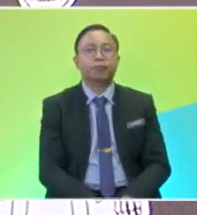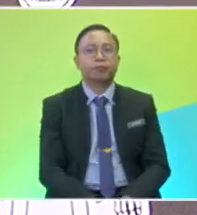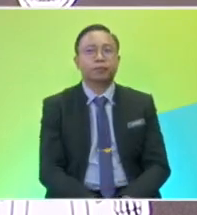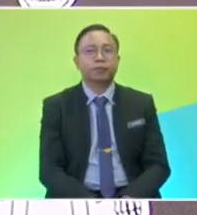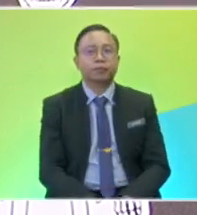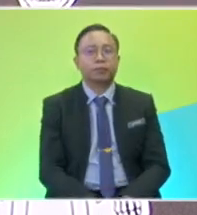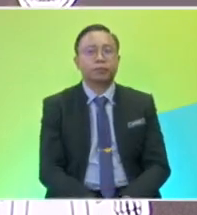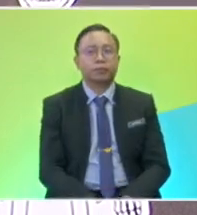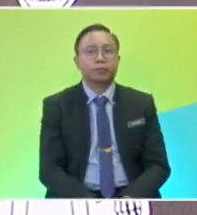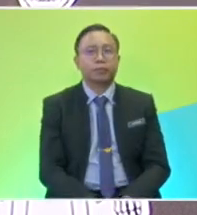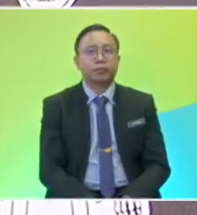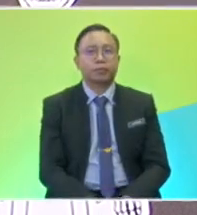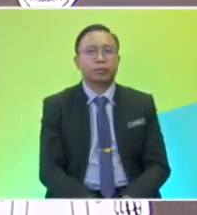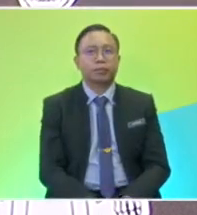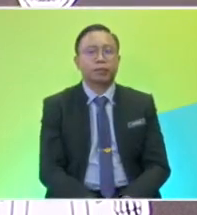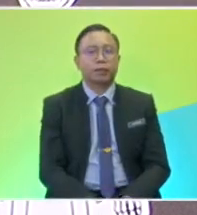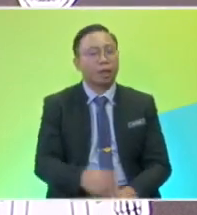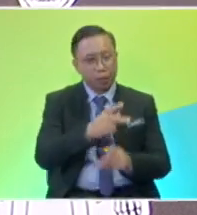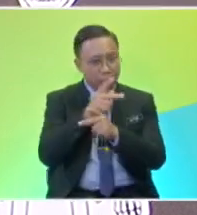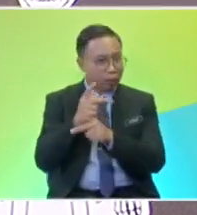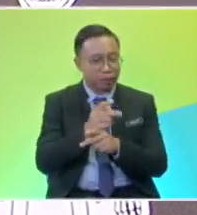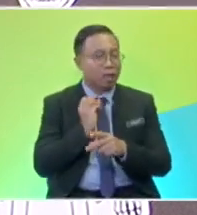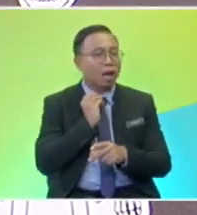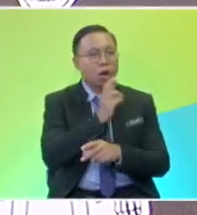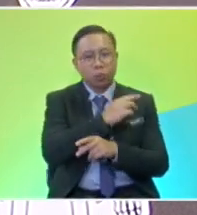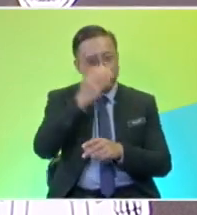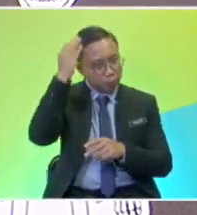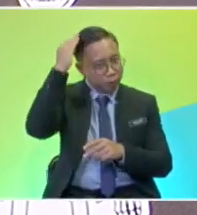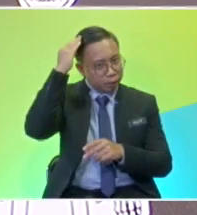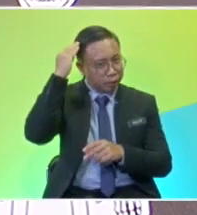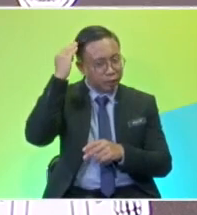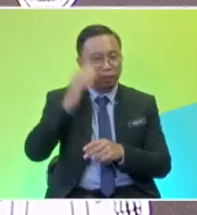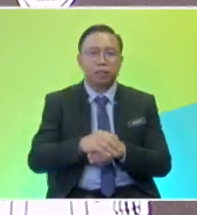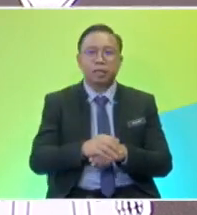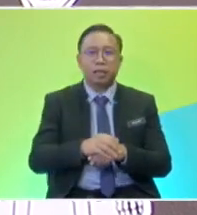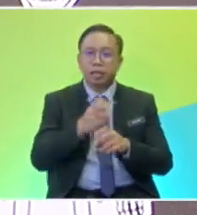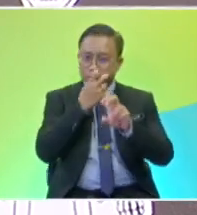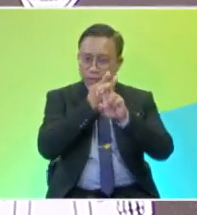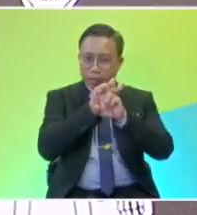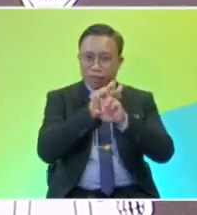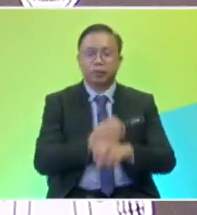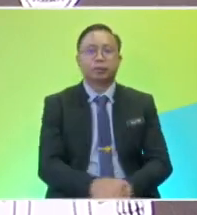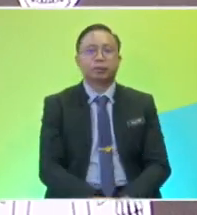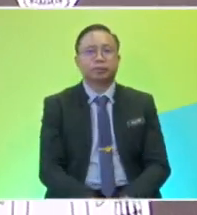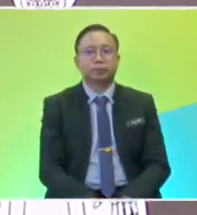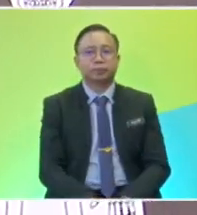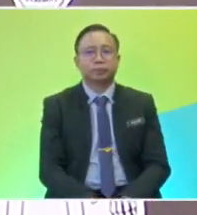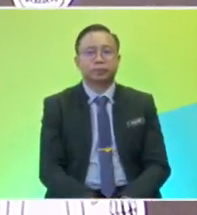right? It really protects our brain, which is skull. So I'm going to put it here. Okay. All